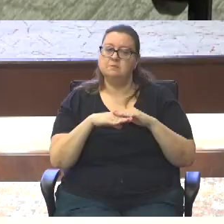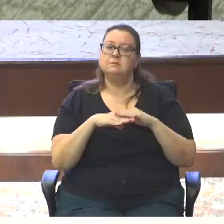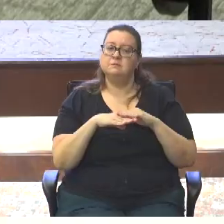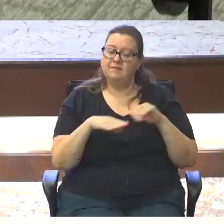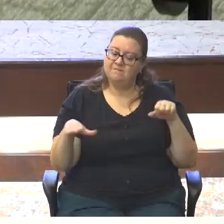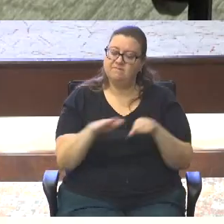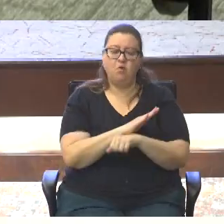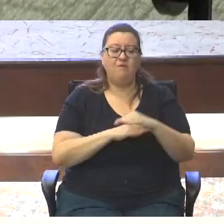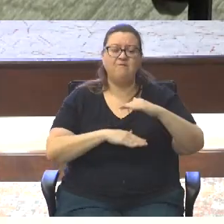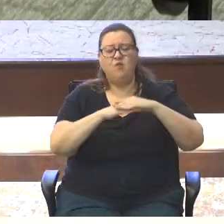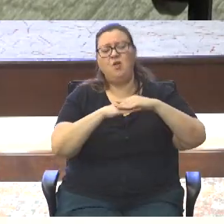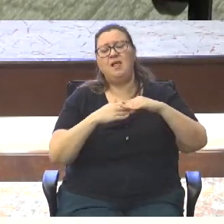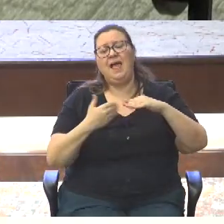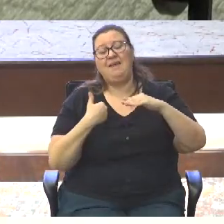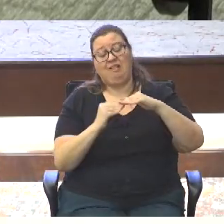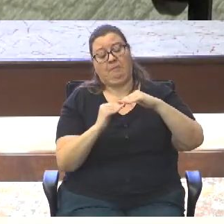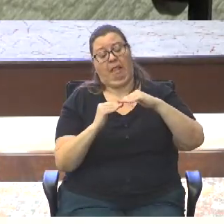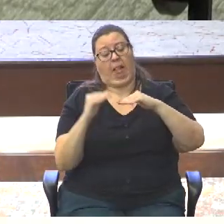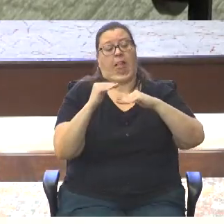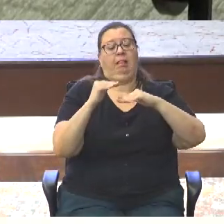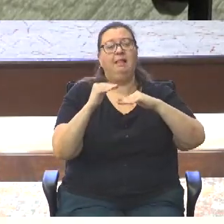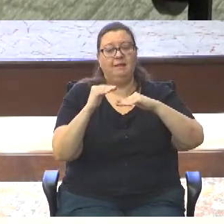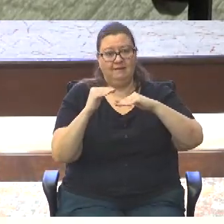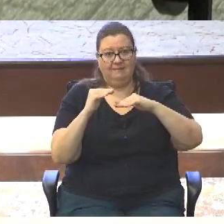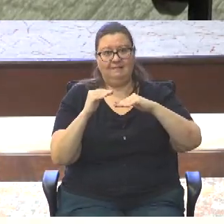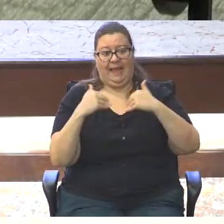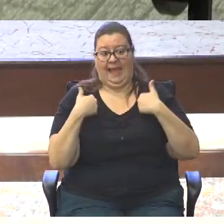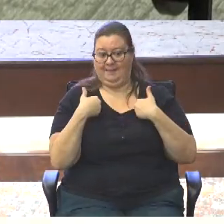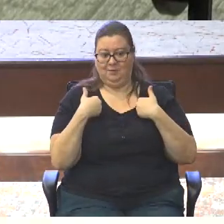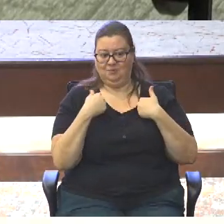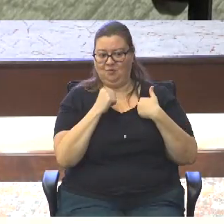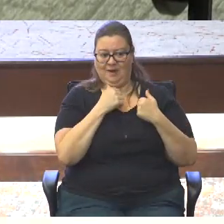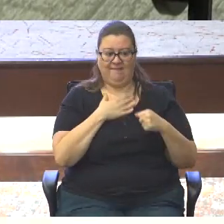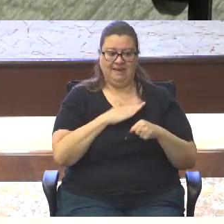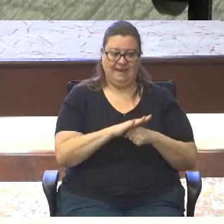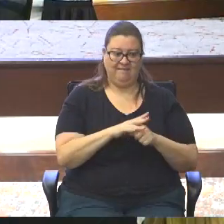not more animals than we have kennels.